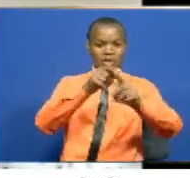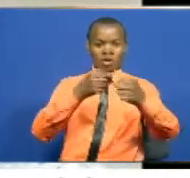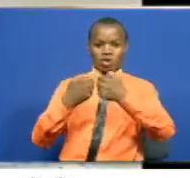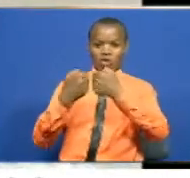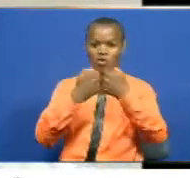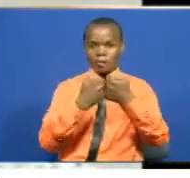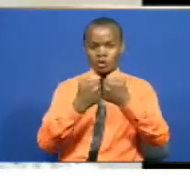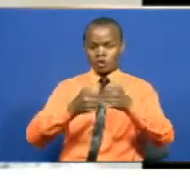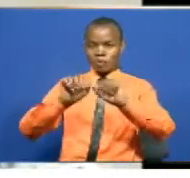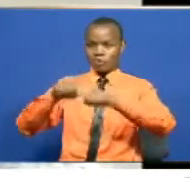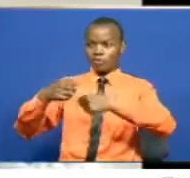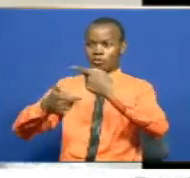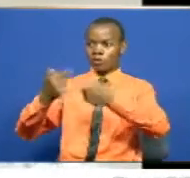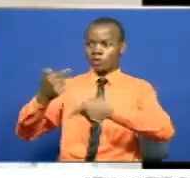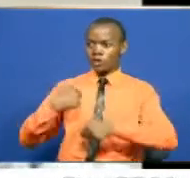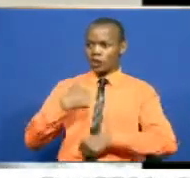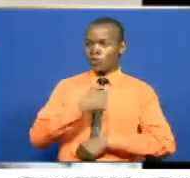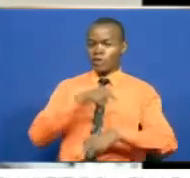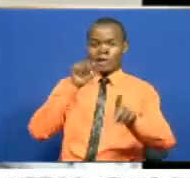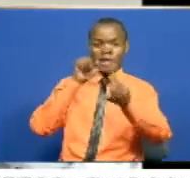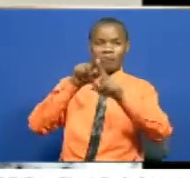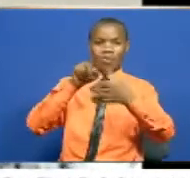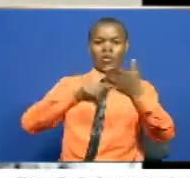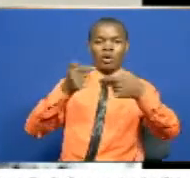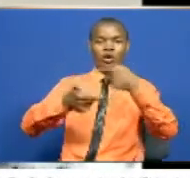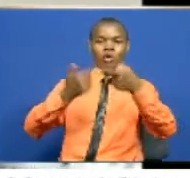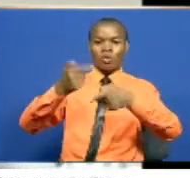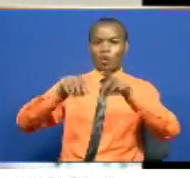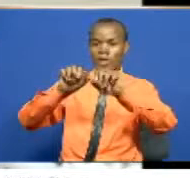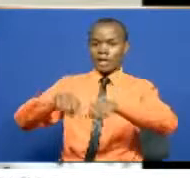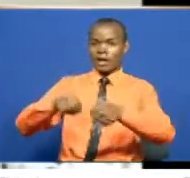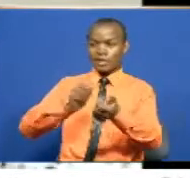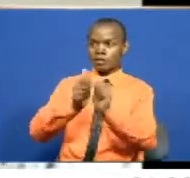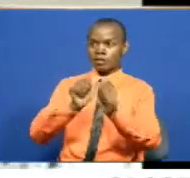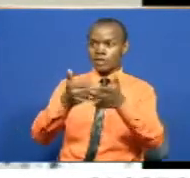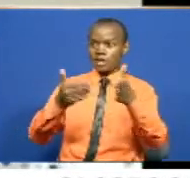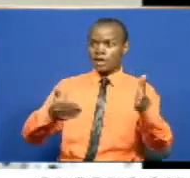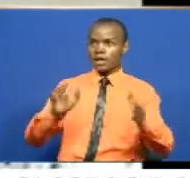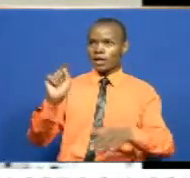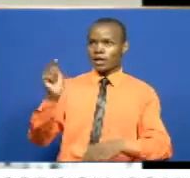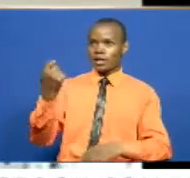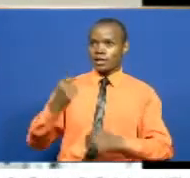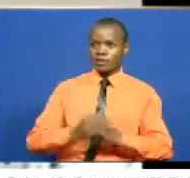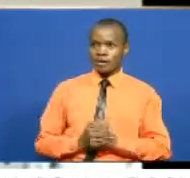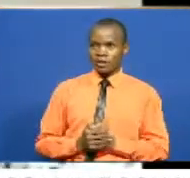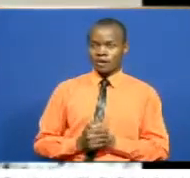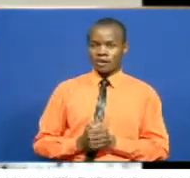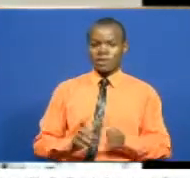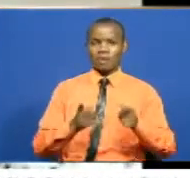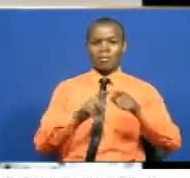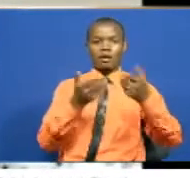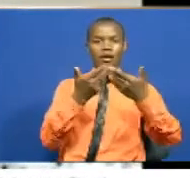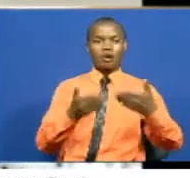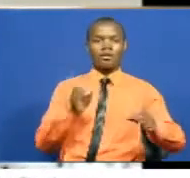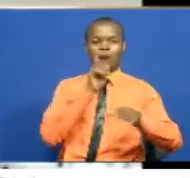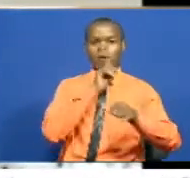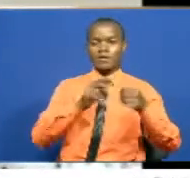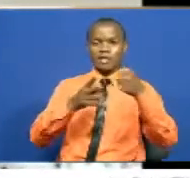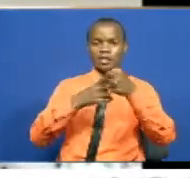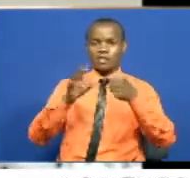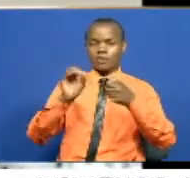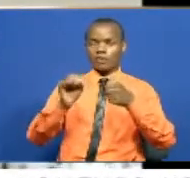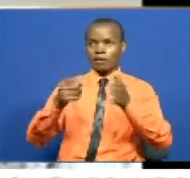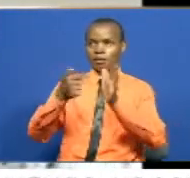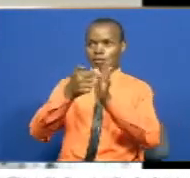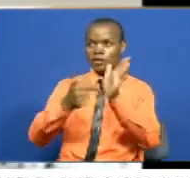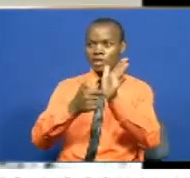qualification, we was looking to win the games against Kenya. But we lost 70 points. That's why I